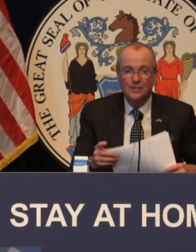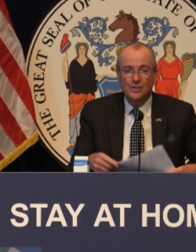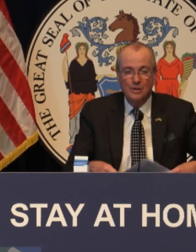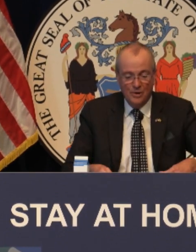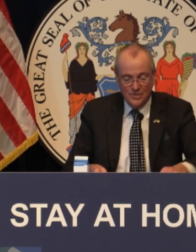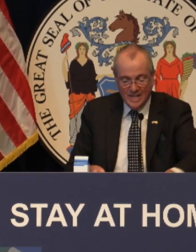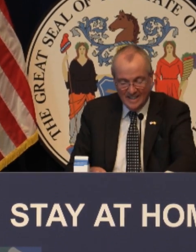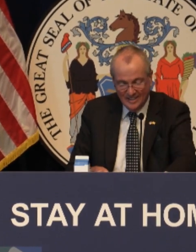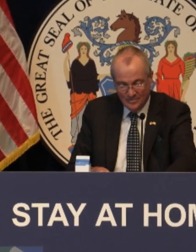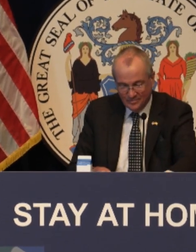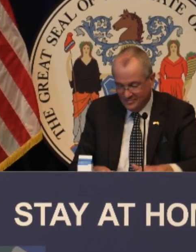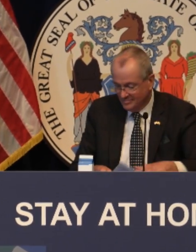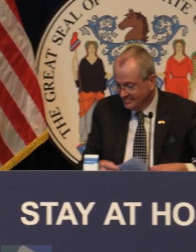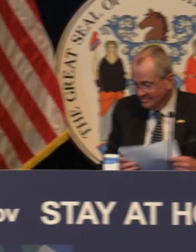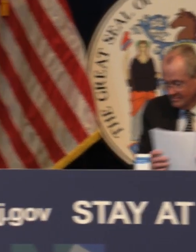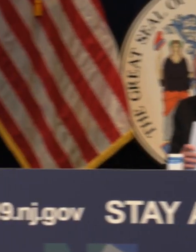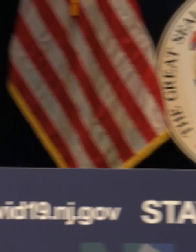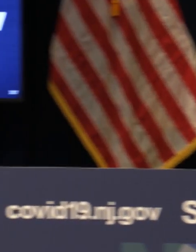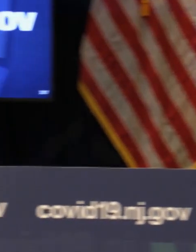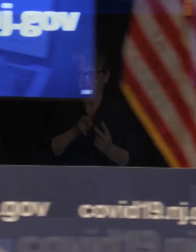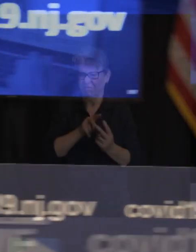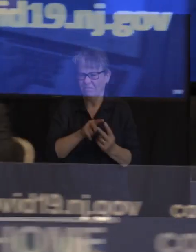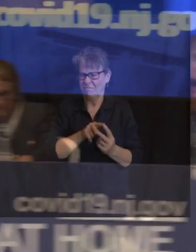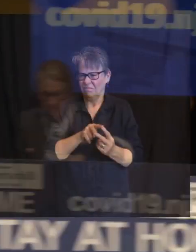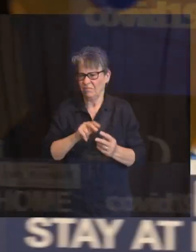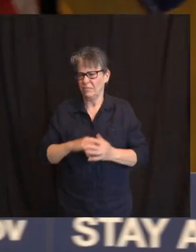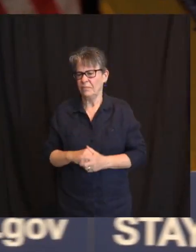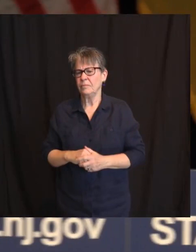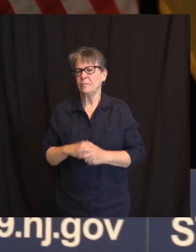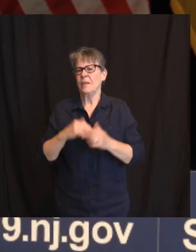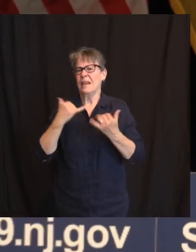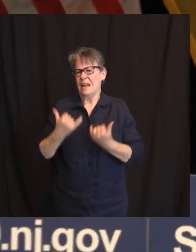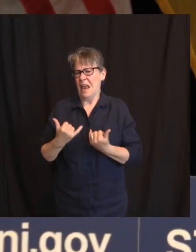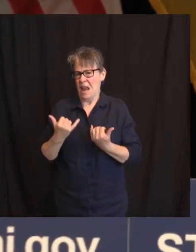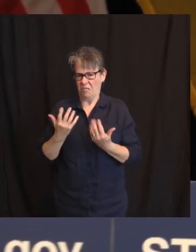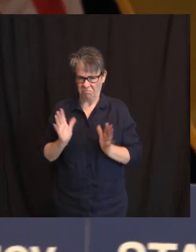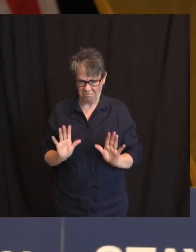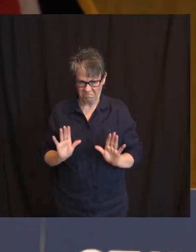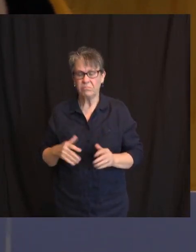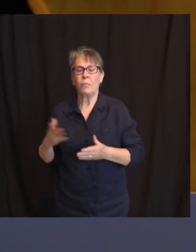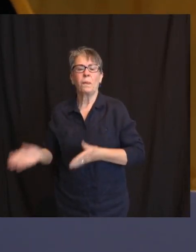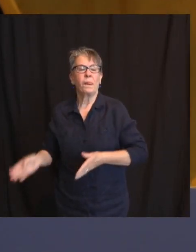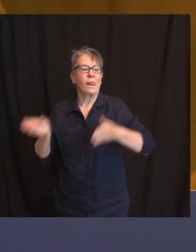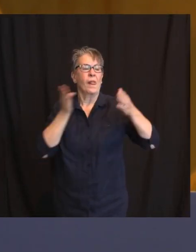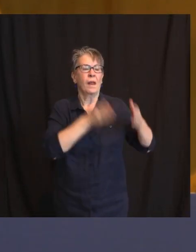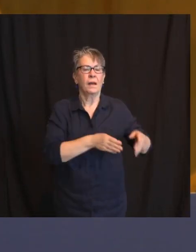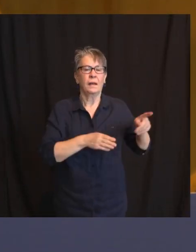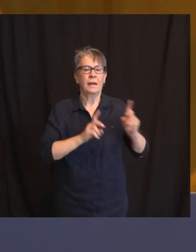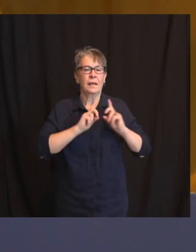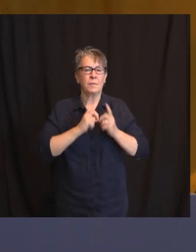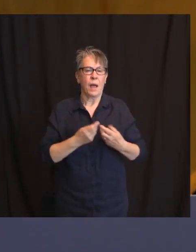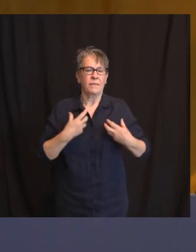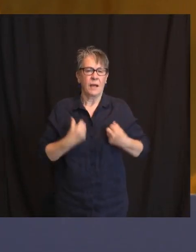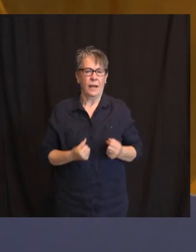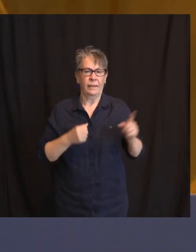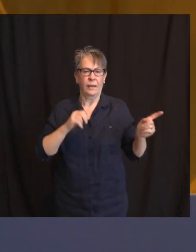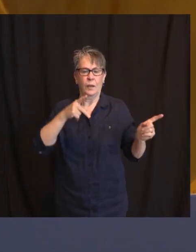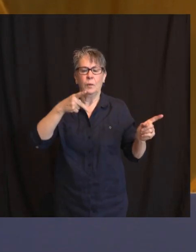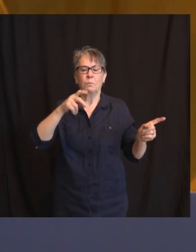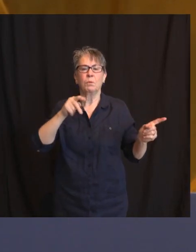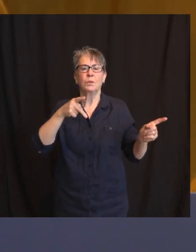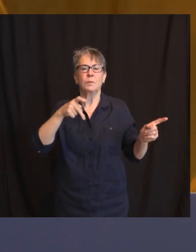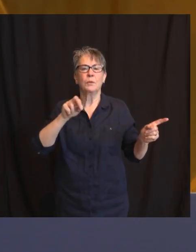Health, Judy Persichilli. Thank you, Governor. Good afternoon. Yesterday, I signed an executive